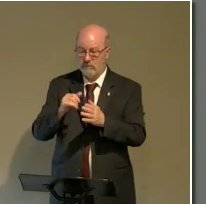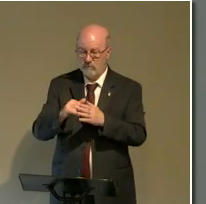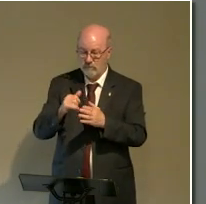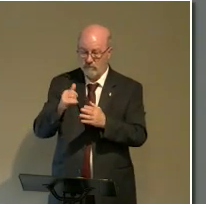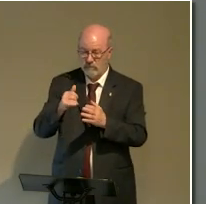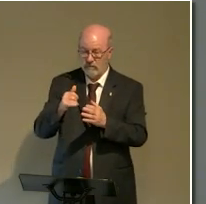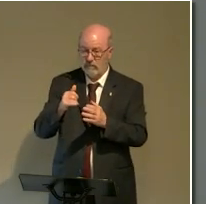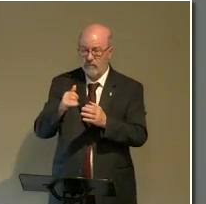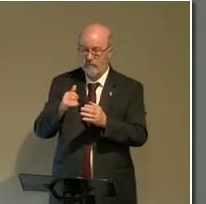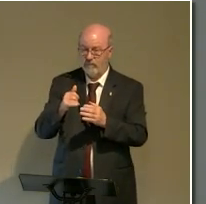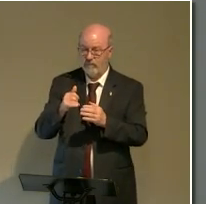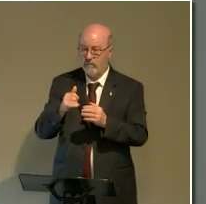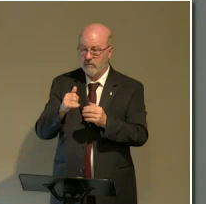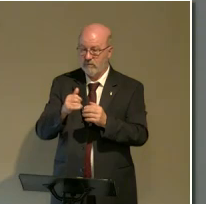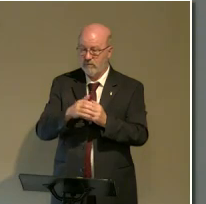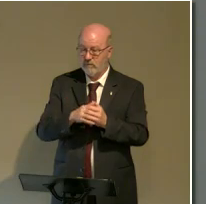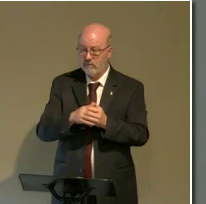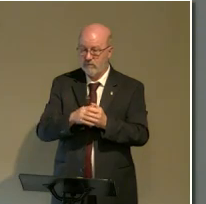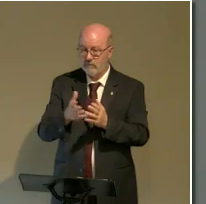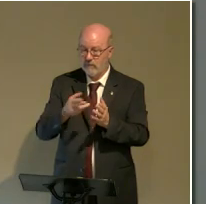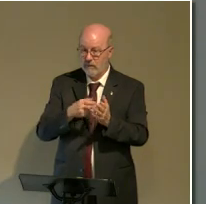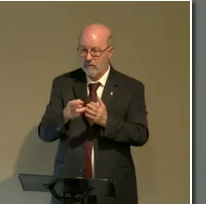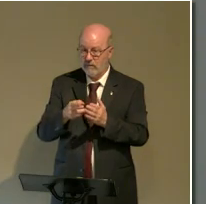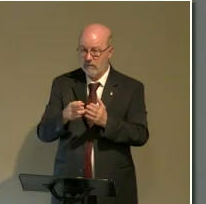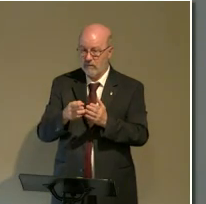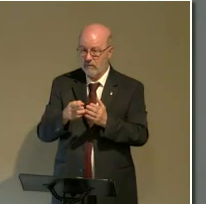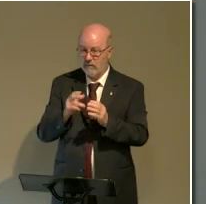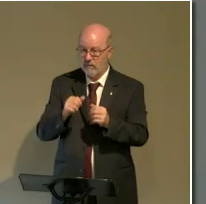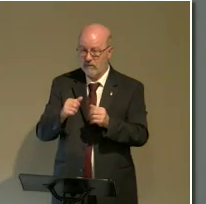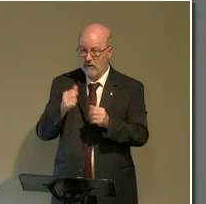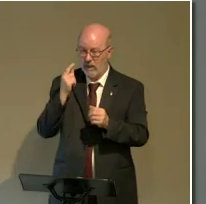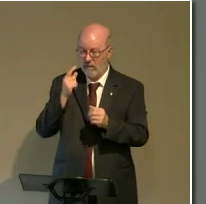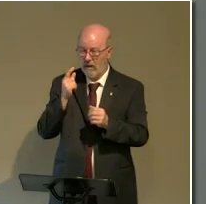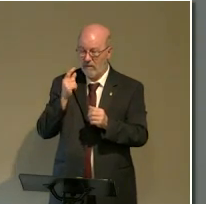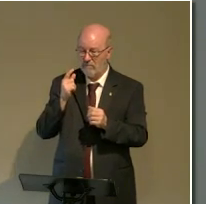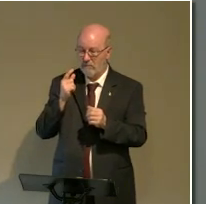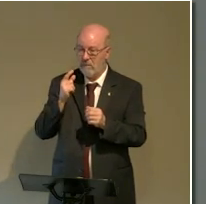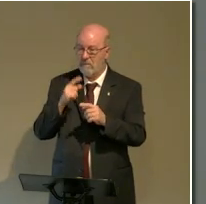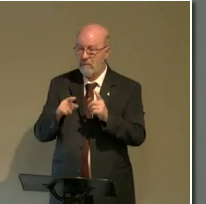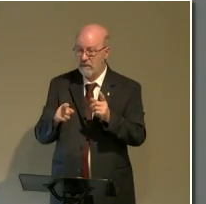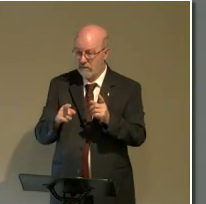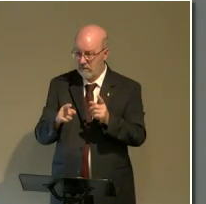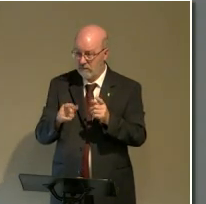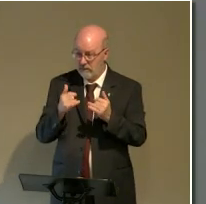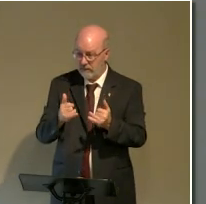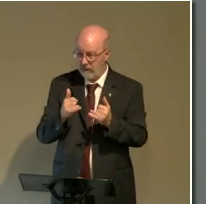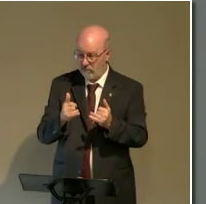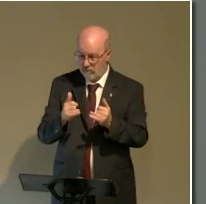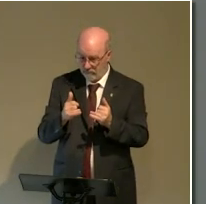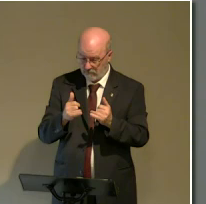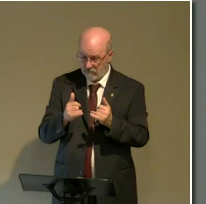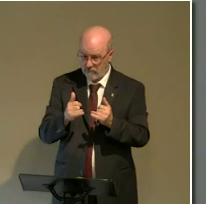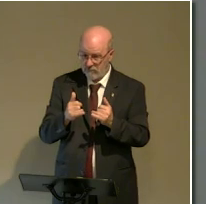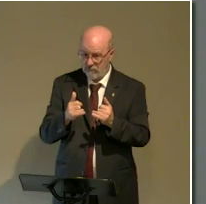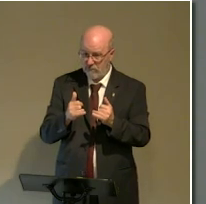would say they pray. I'm going to be honest with you. That's higher than what I thought. But now you got to ask,